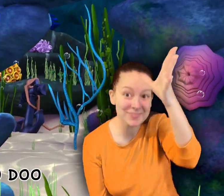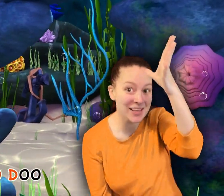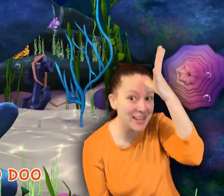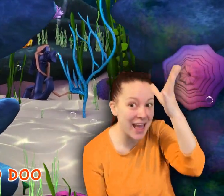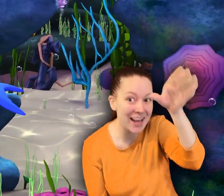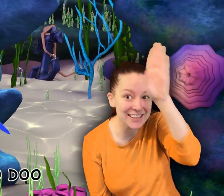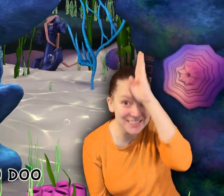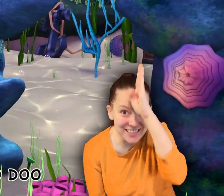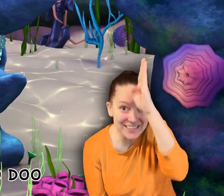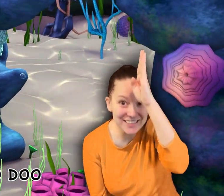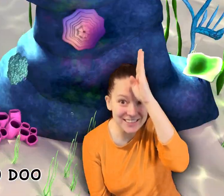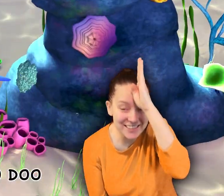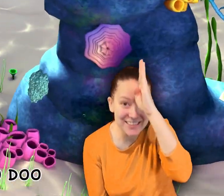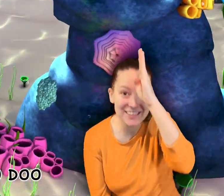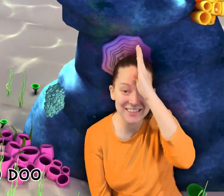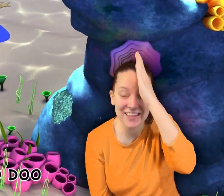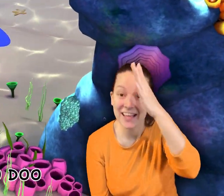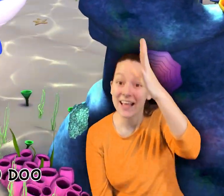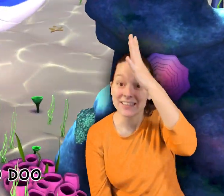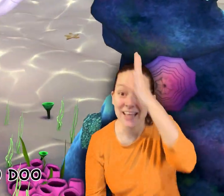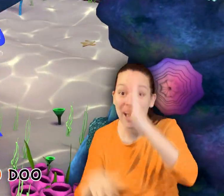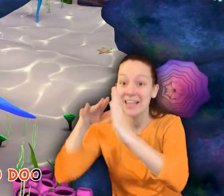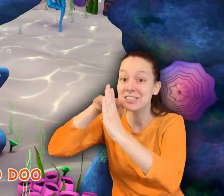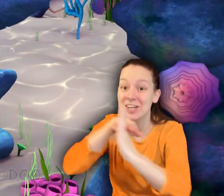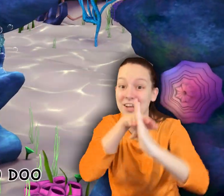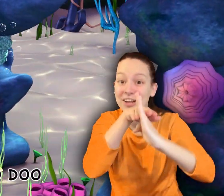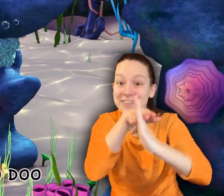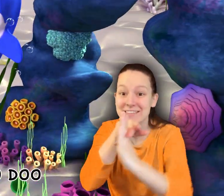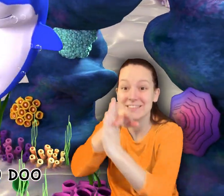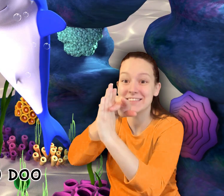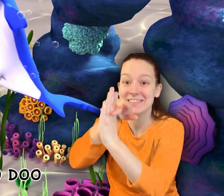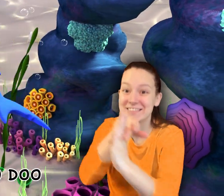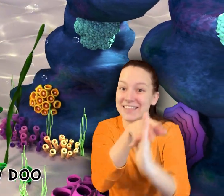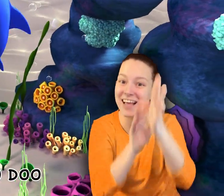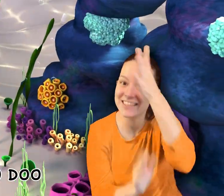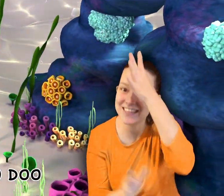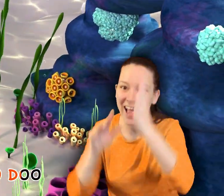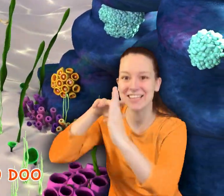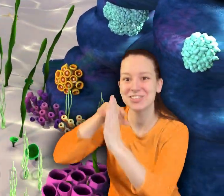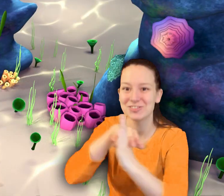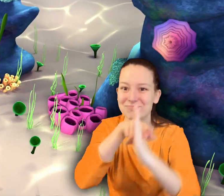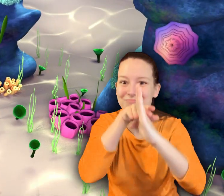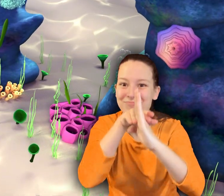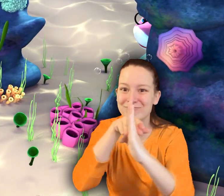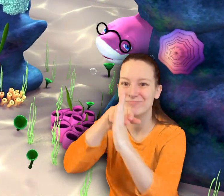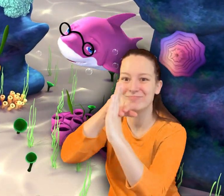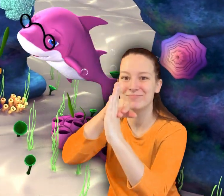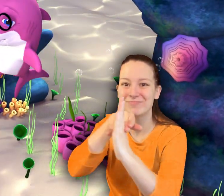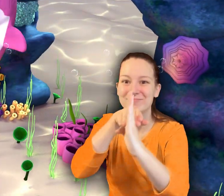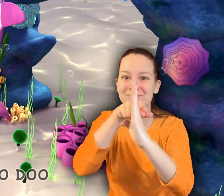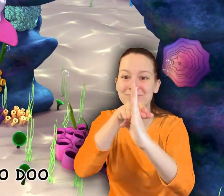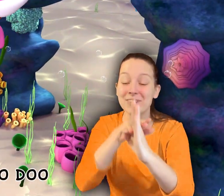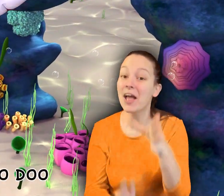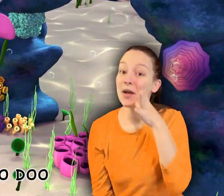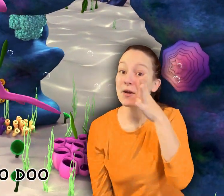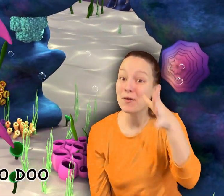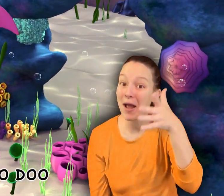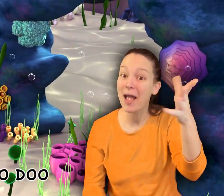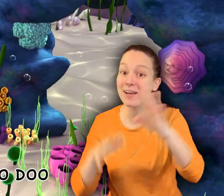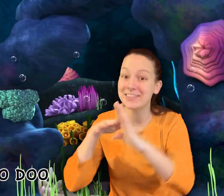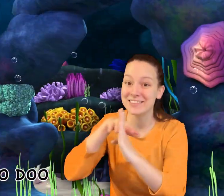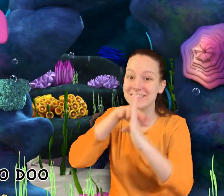doo dooo doo doo doo doo daddy shark doo dooo doo doo doo doo daddy shark doo dooo doo doo doo doo daddy shark